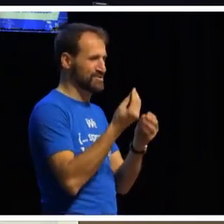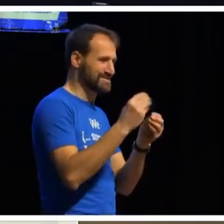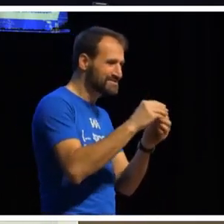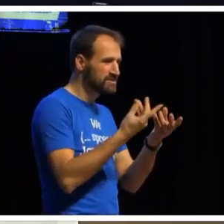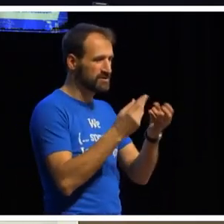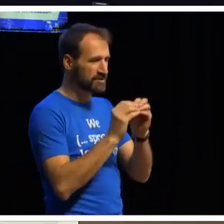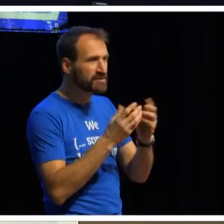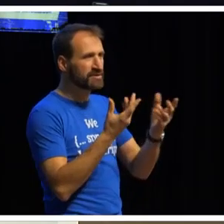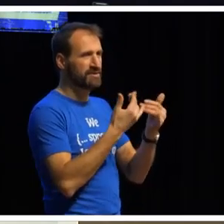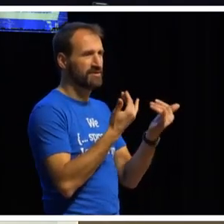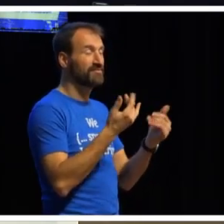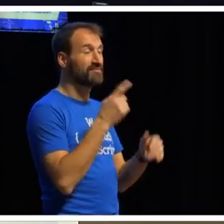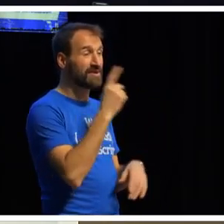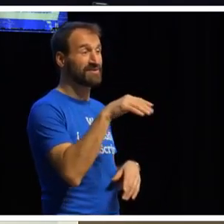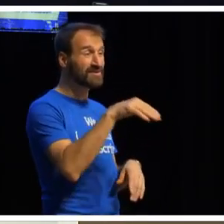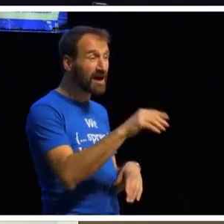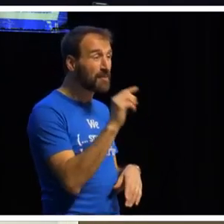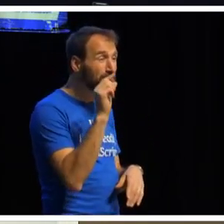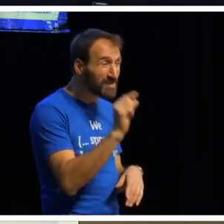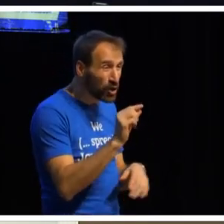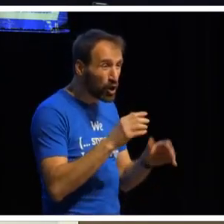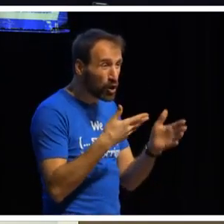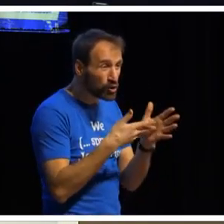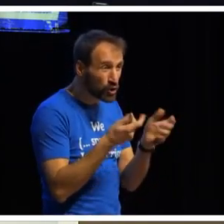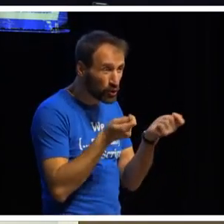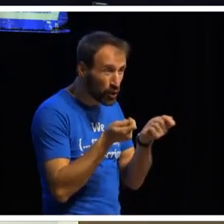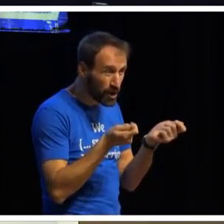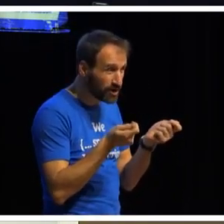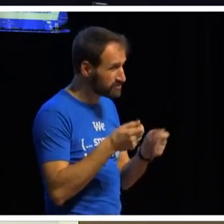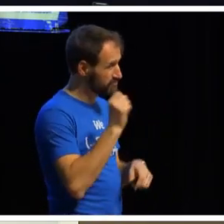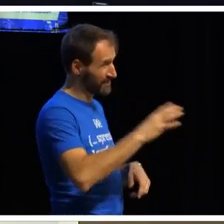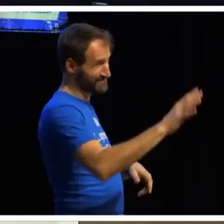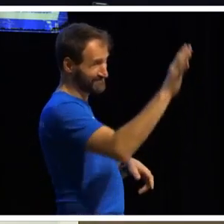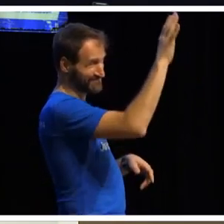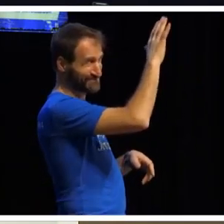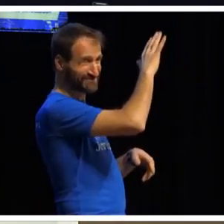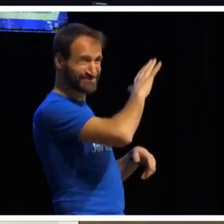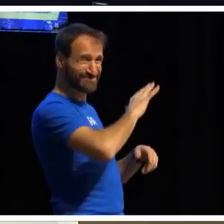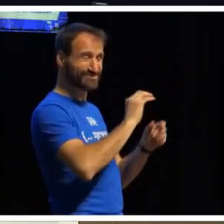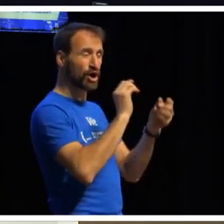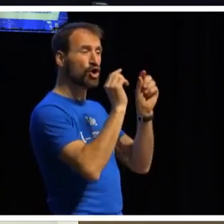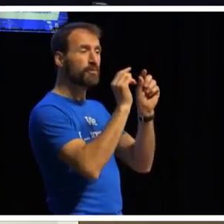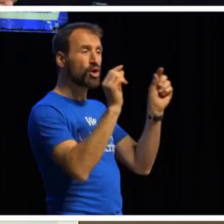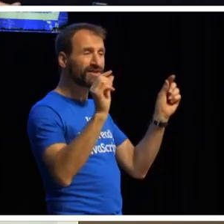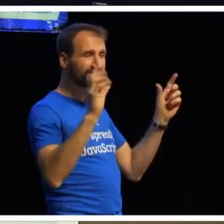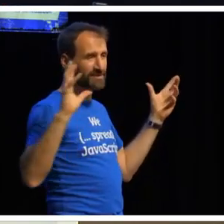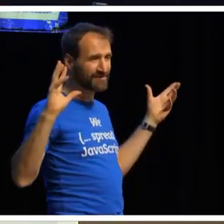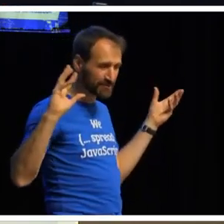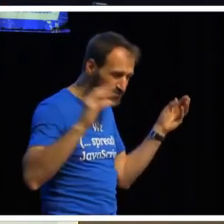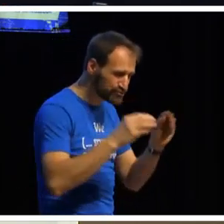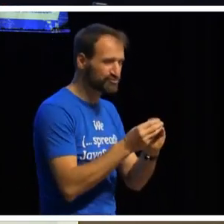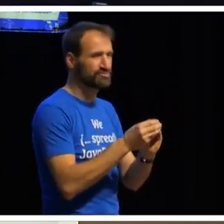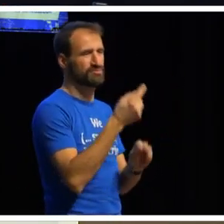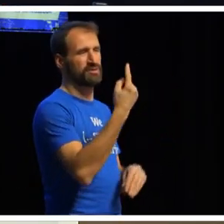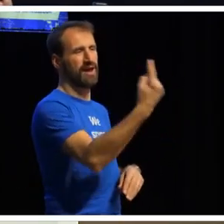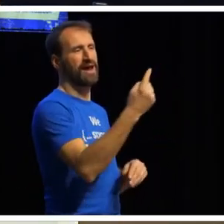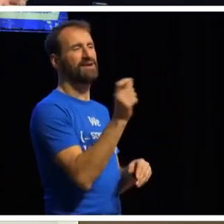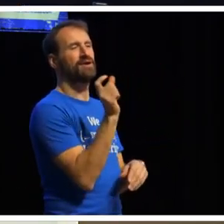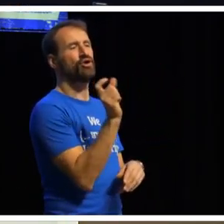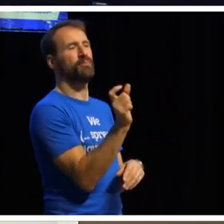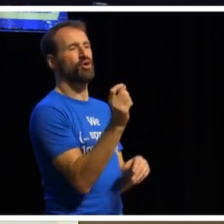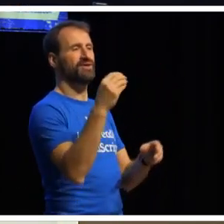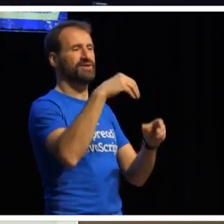had a microcontroller, you'd basically just get rid of all of the black components in there and just connect everything to one microcontroller in the middle. And then